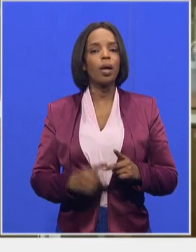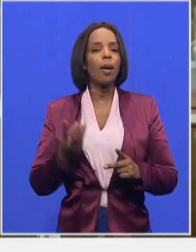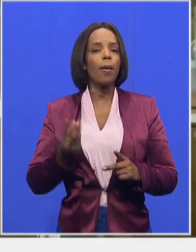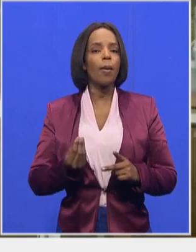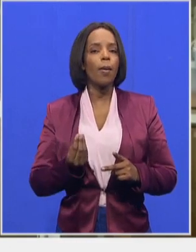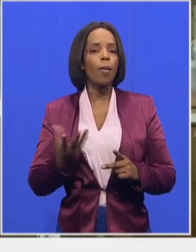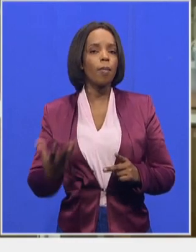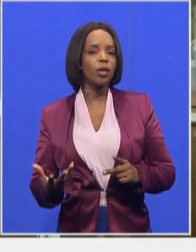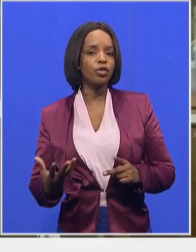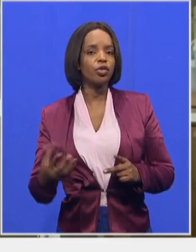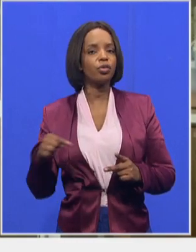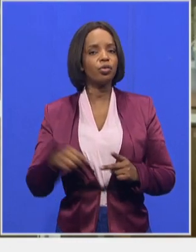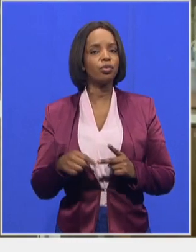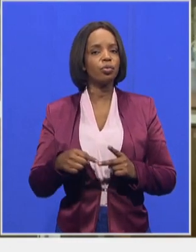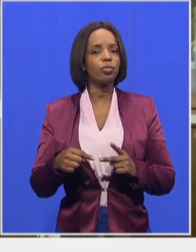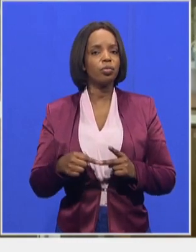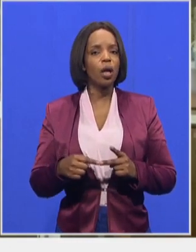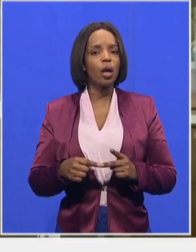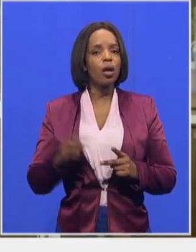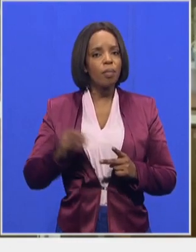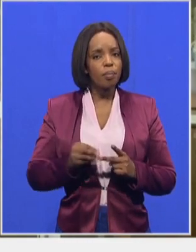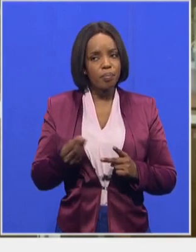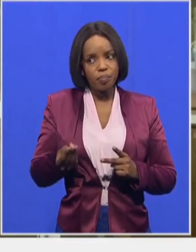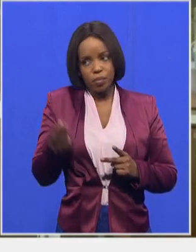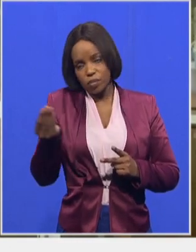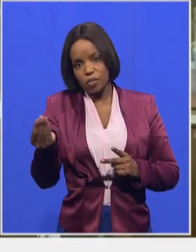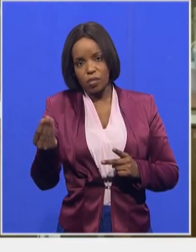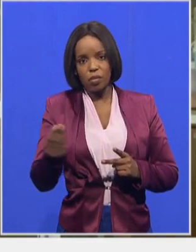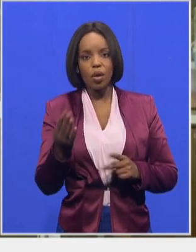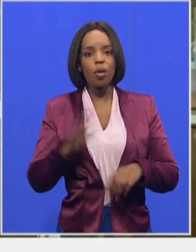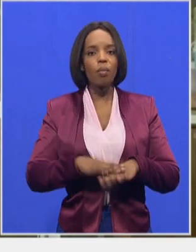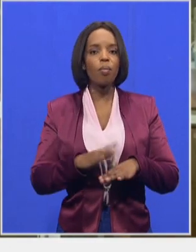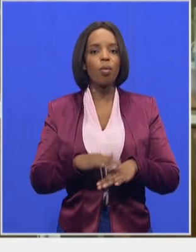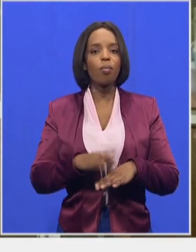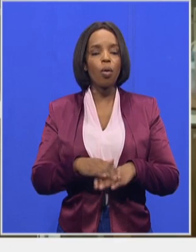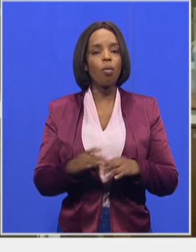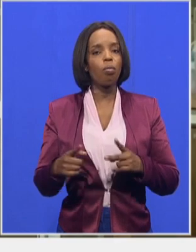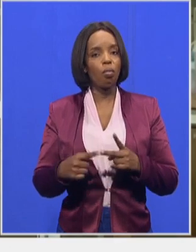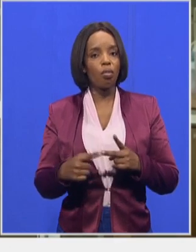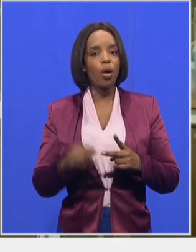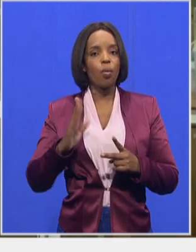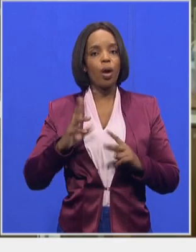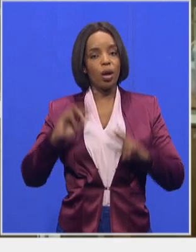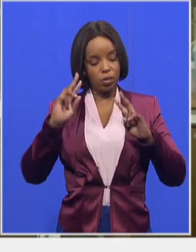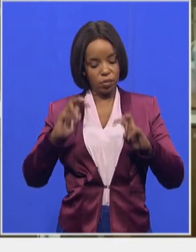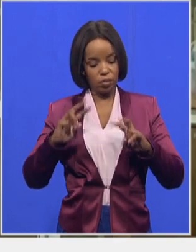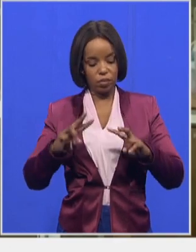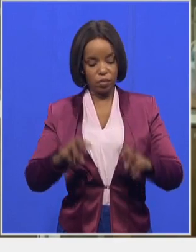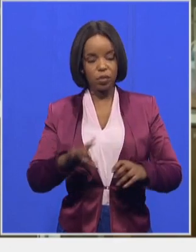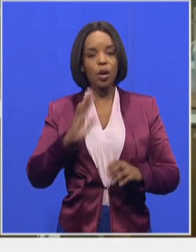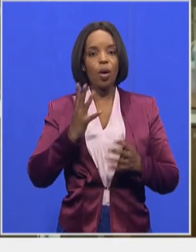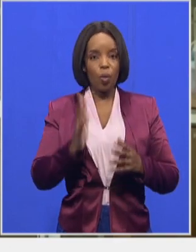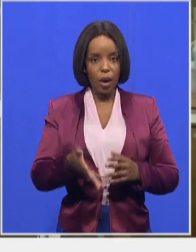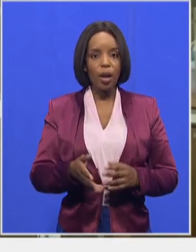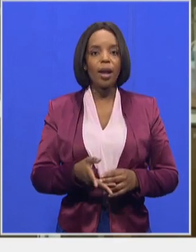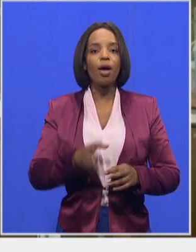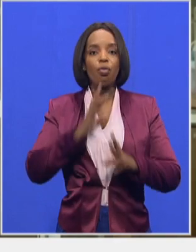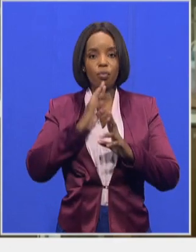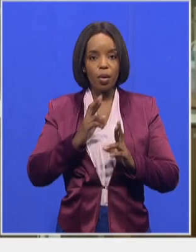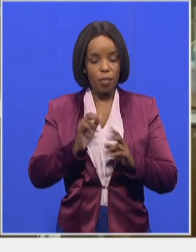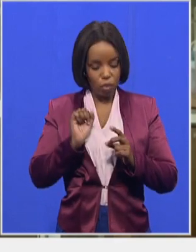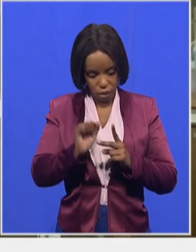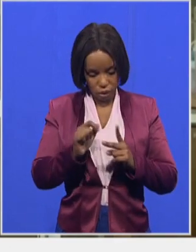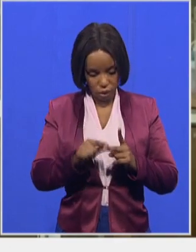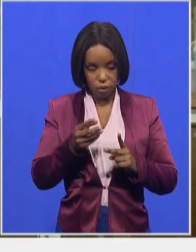audit firm, were brought in to also investigate further. Now, IFS would have investigated and then handed over their report, including